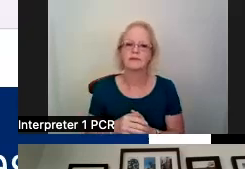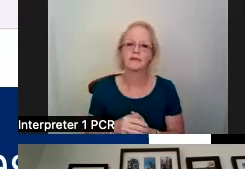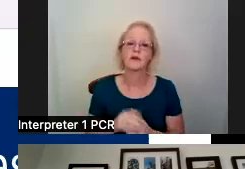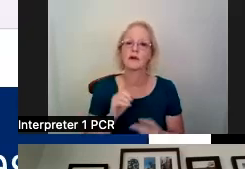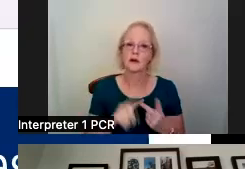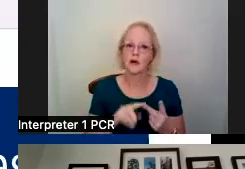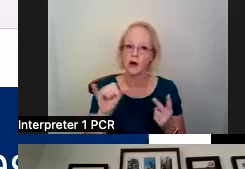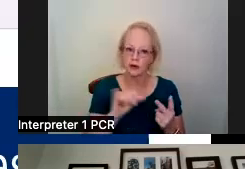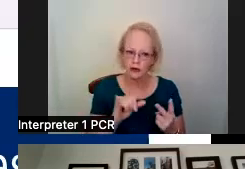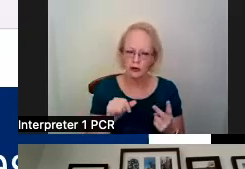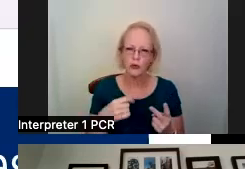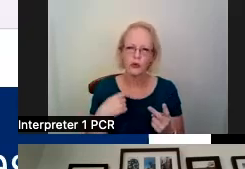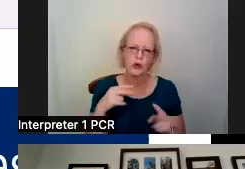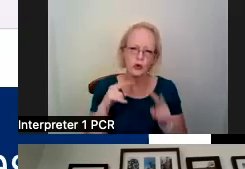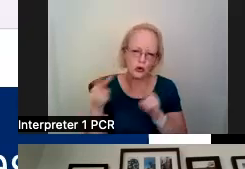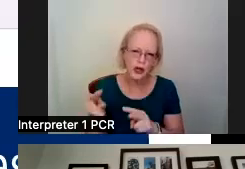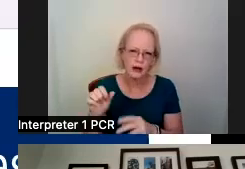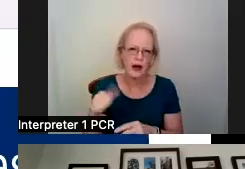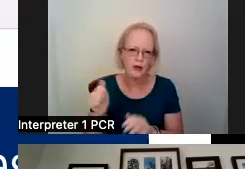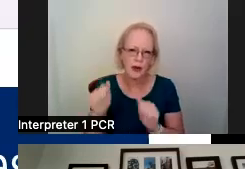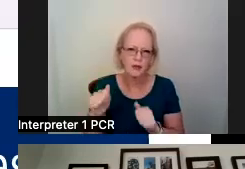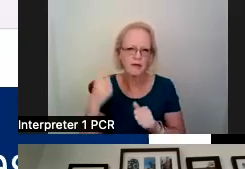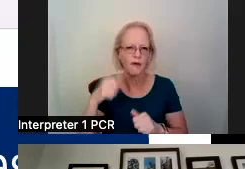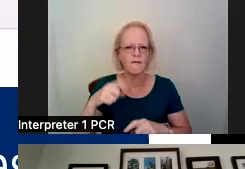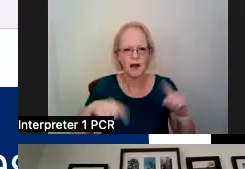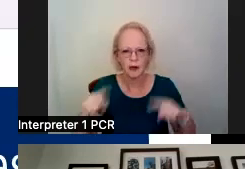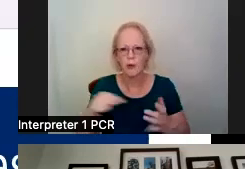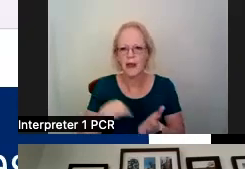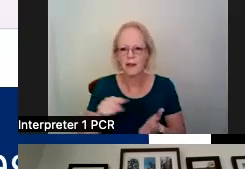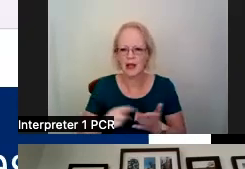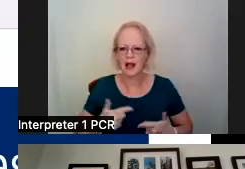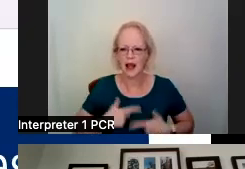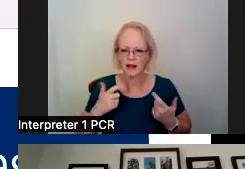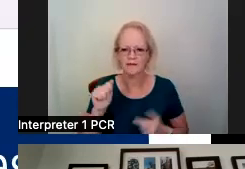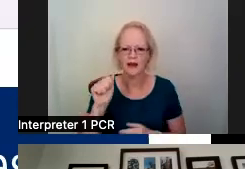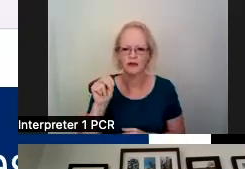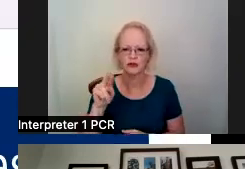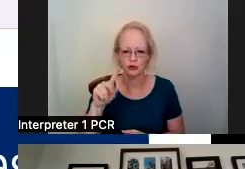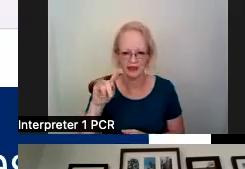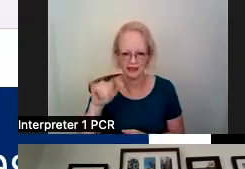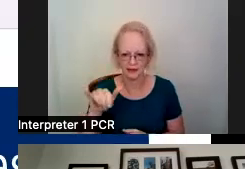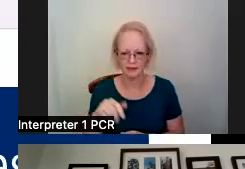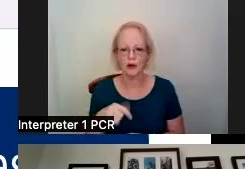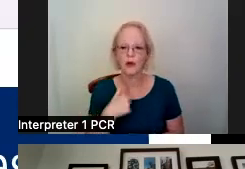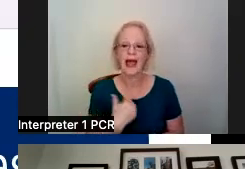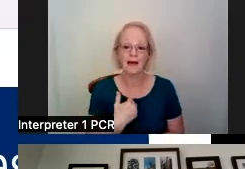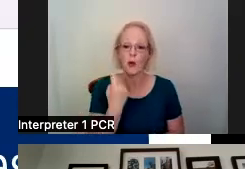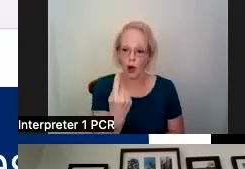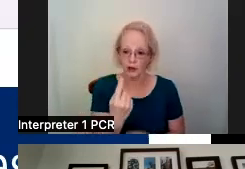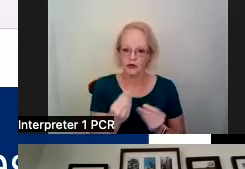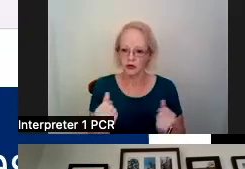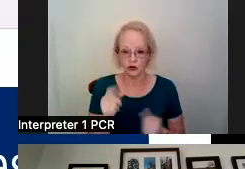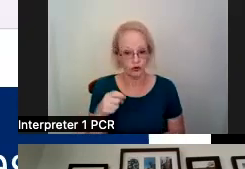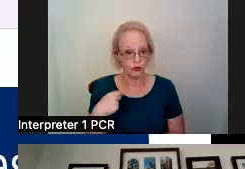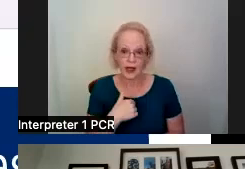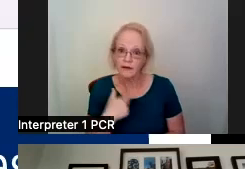at other possibilities in terms of the variable payment life annuities. We have one solution. Should we have two within the plan? Should we have